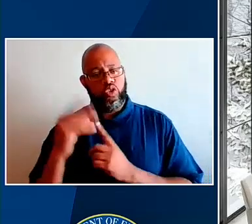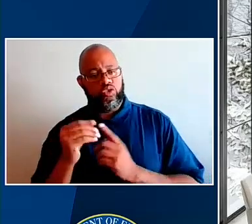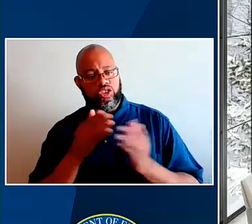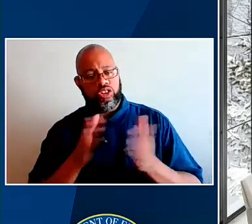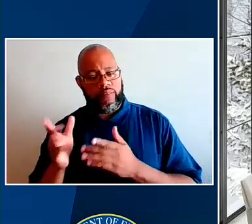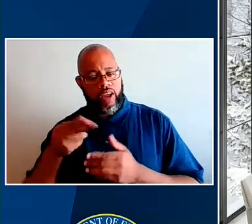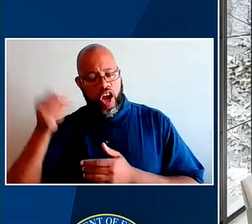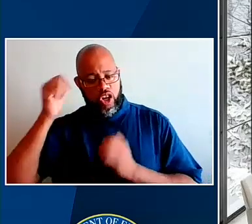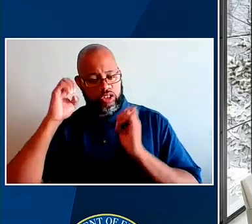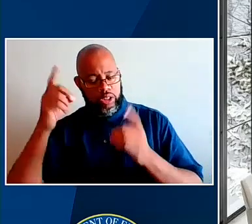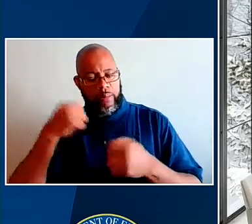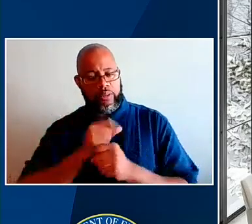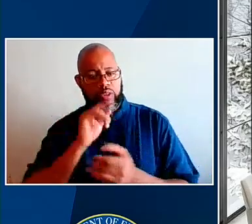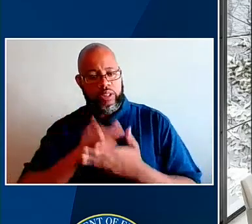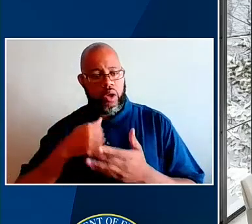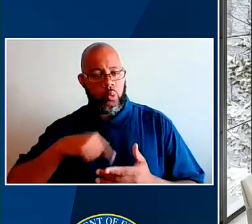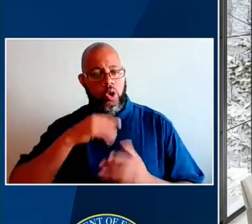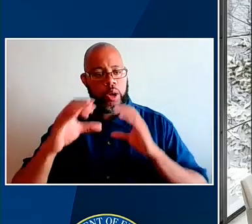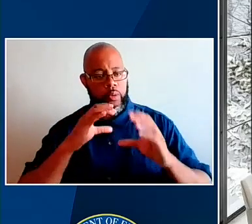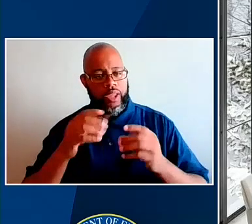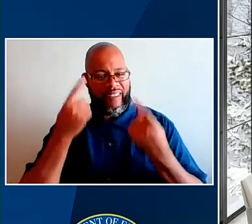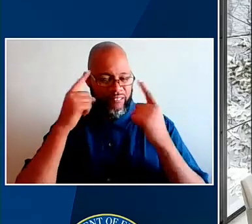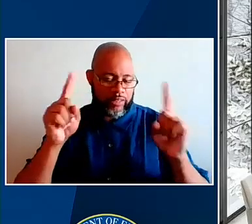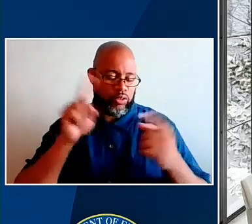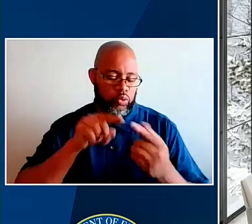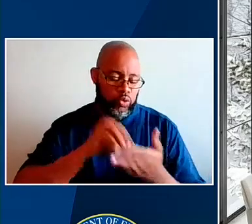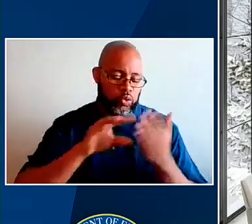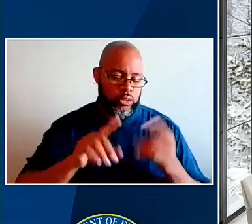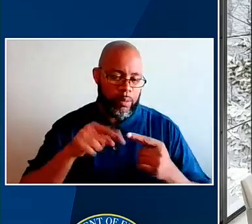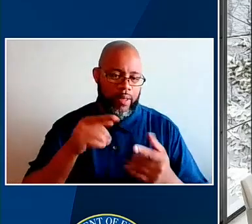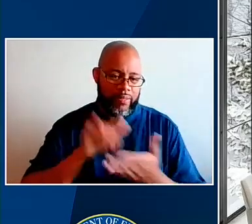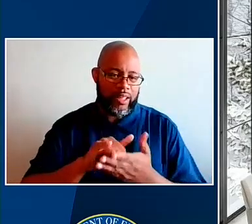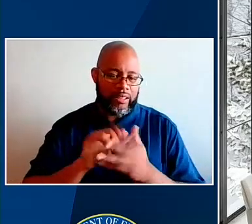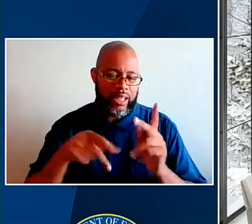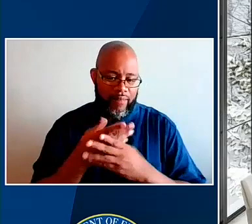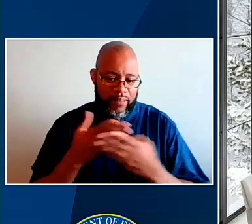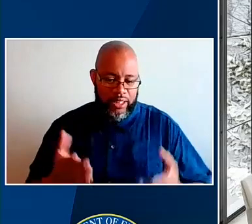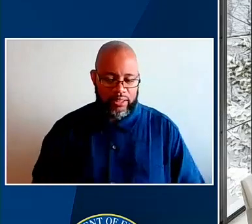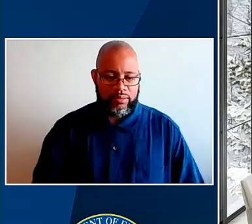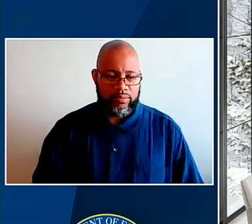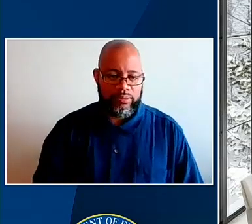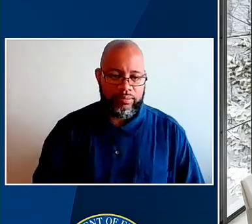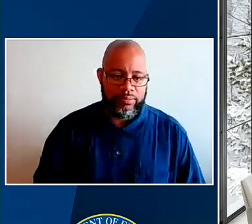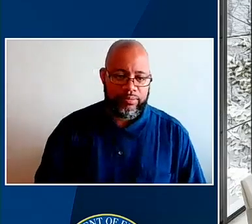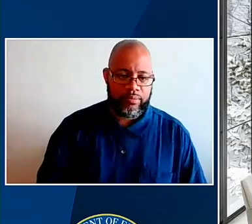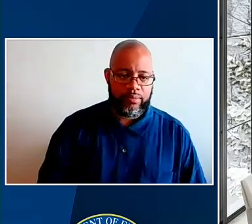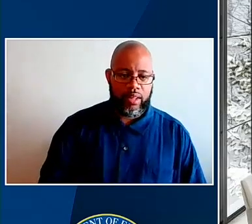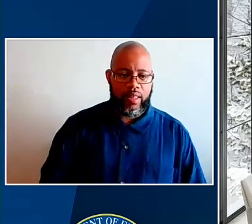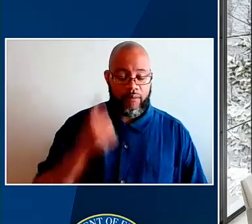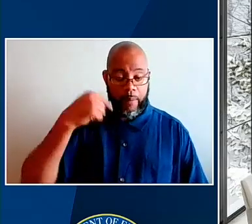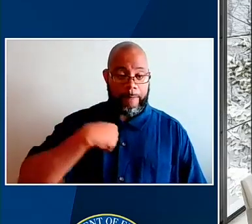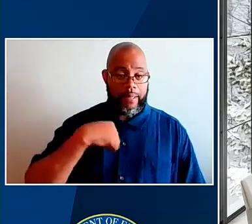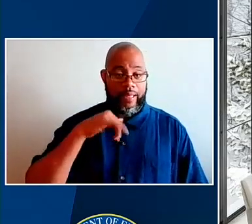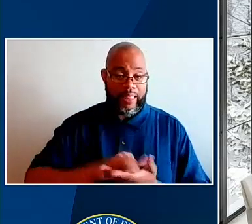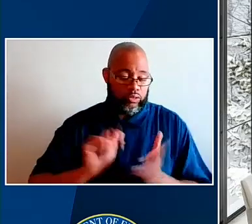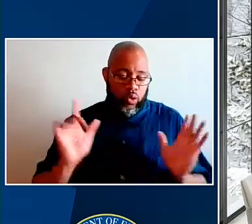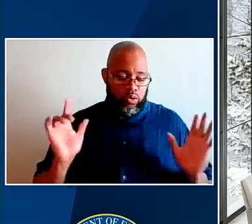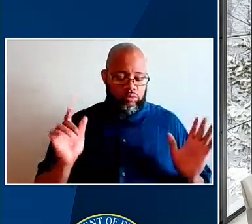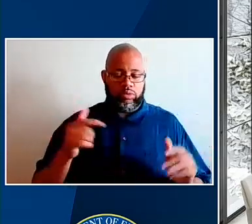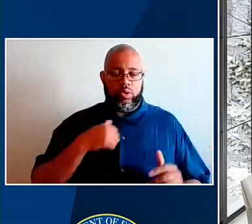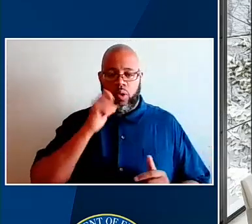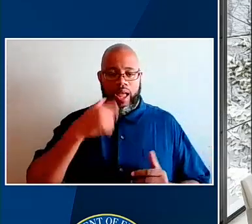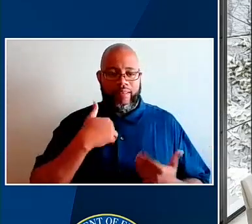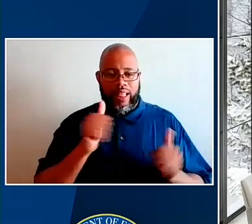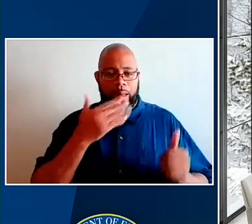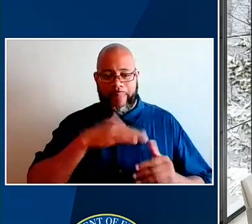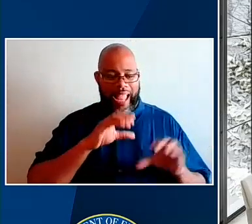education to make sure that we are communicating effectively to students about these kinds of things. I think that's for me, that's it. We don't have a lot of bad